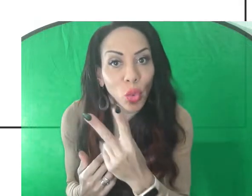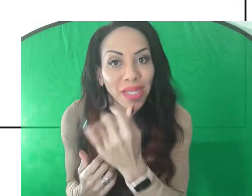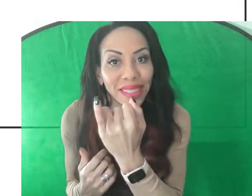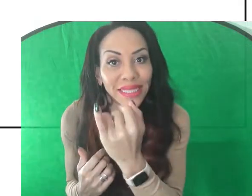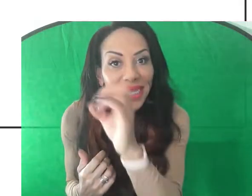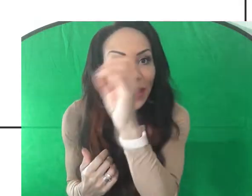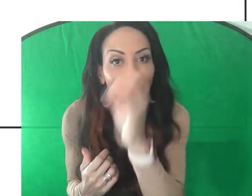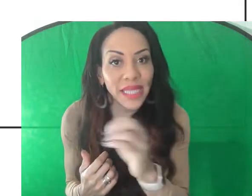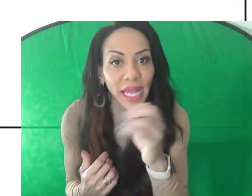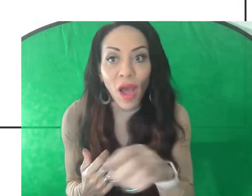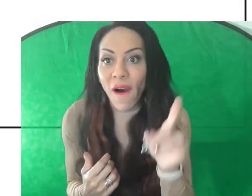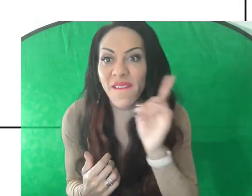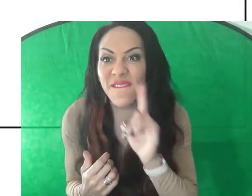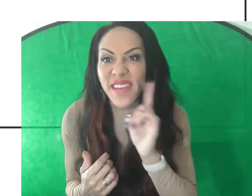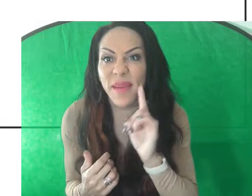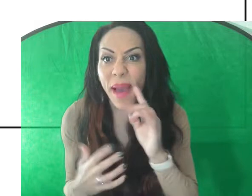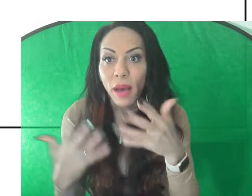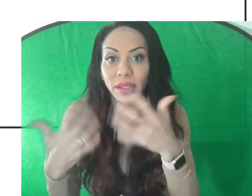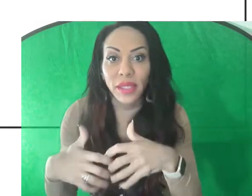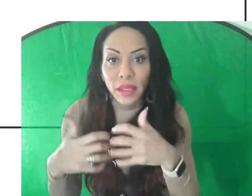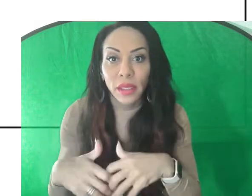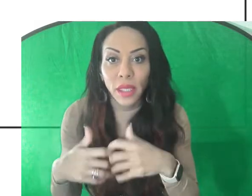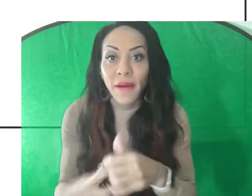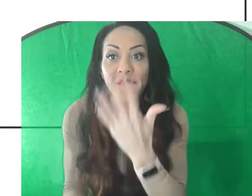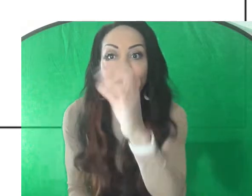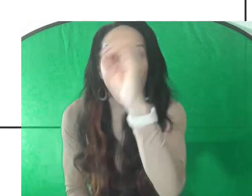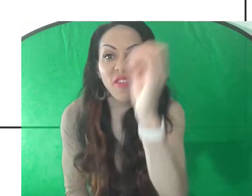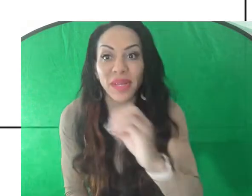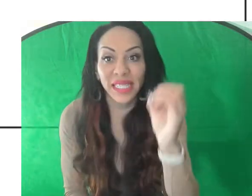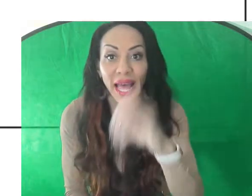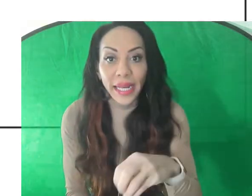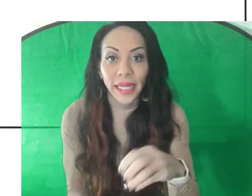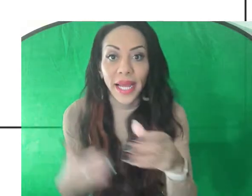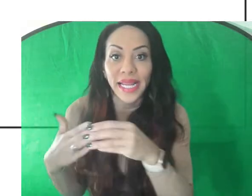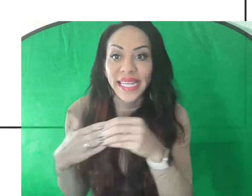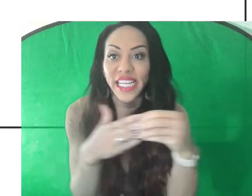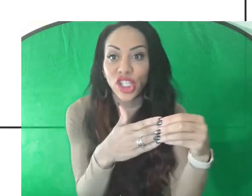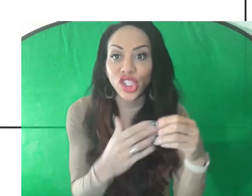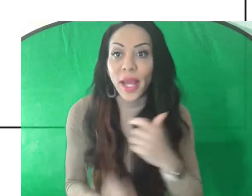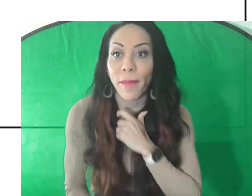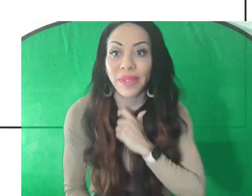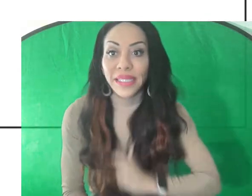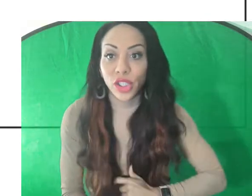of leadership roles in technology are filled by females.